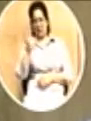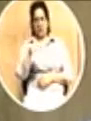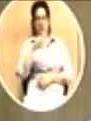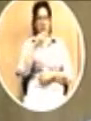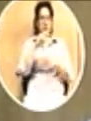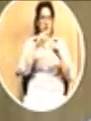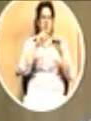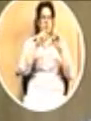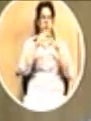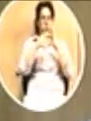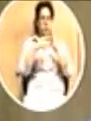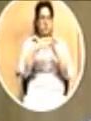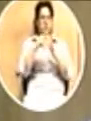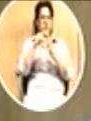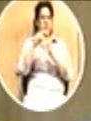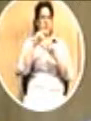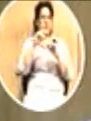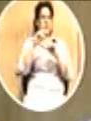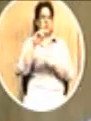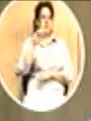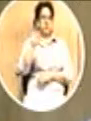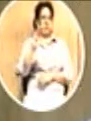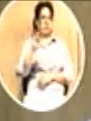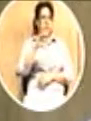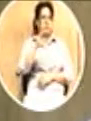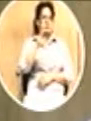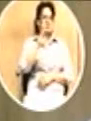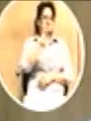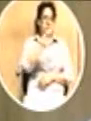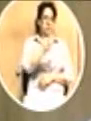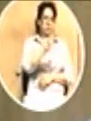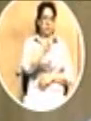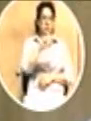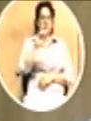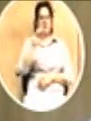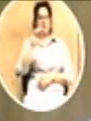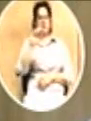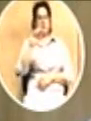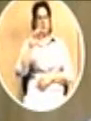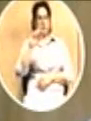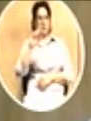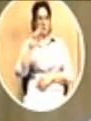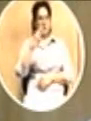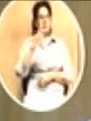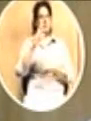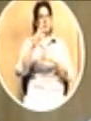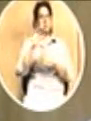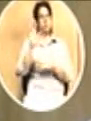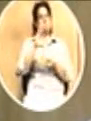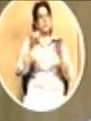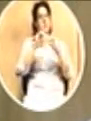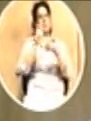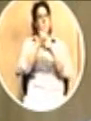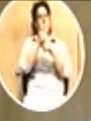Representatives Robinson, Olguin, and Acosta. You did the right thing with your vote.